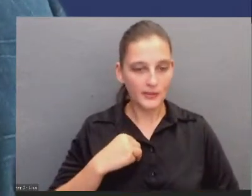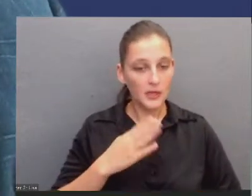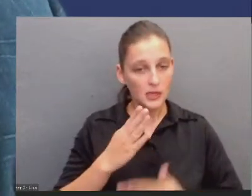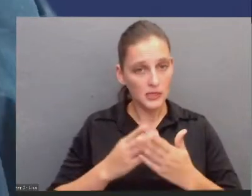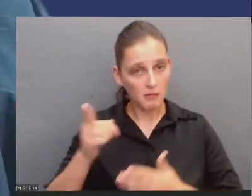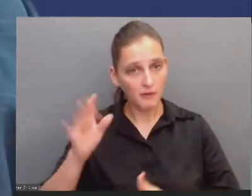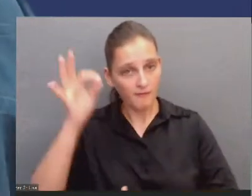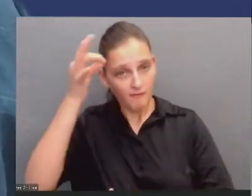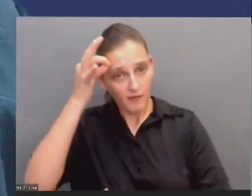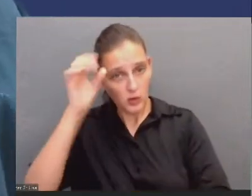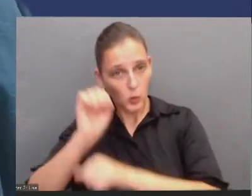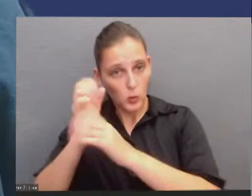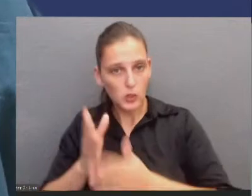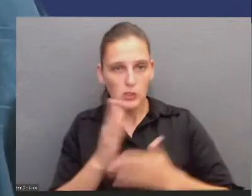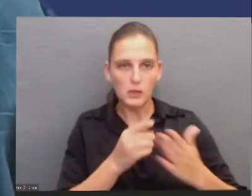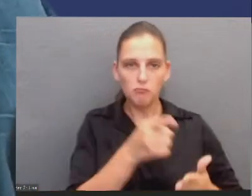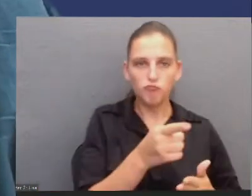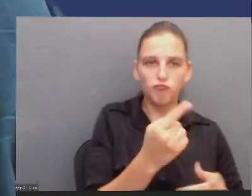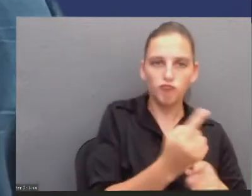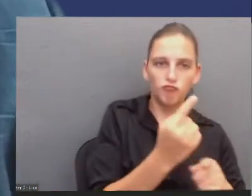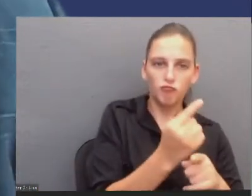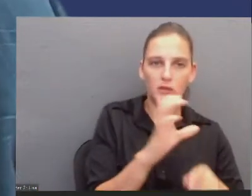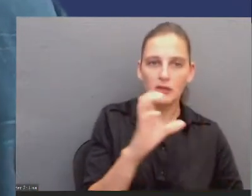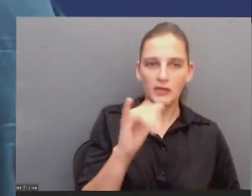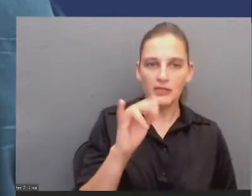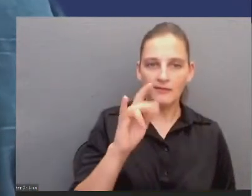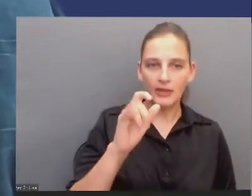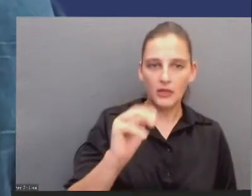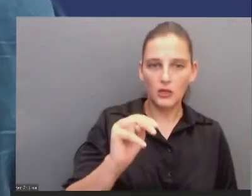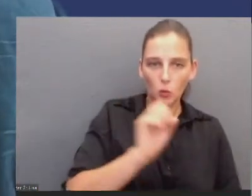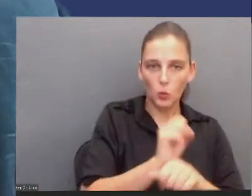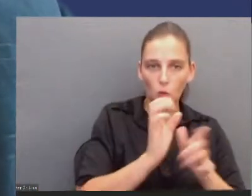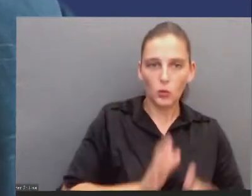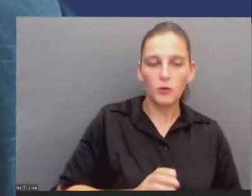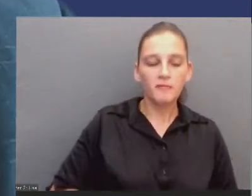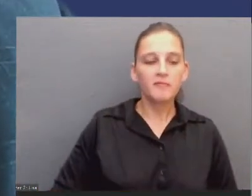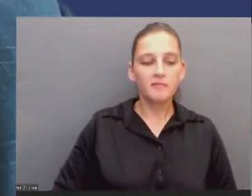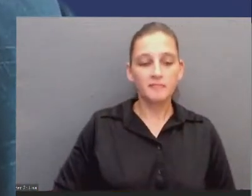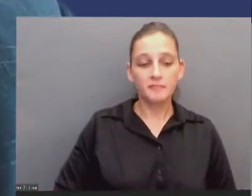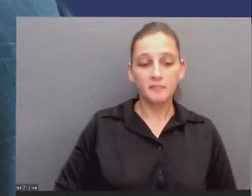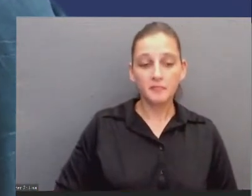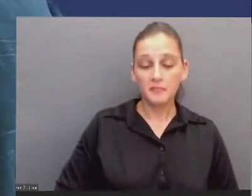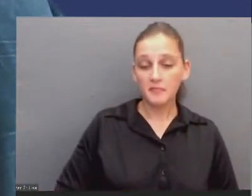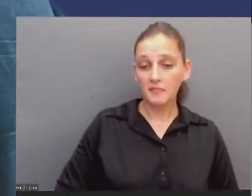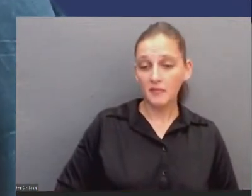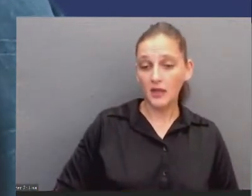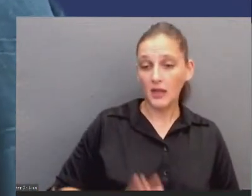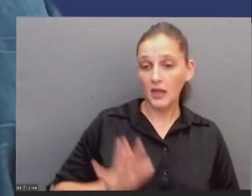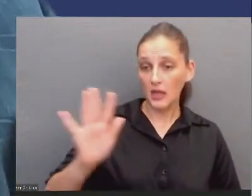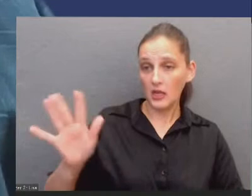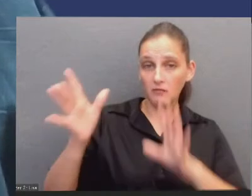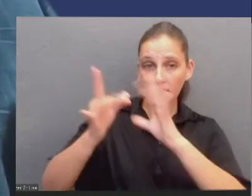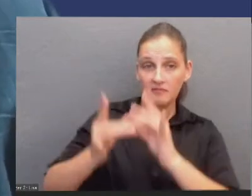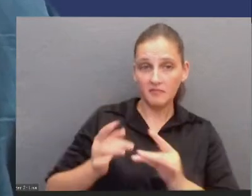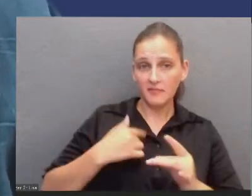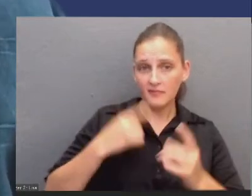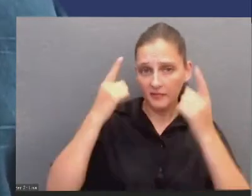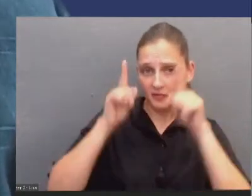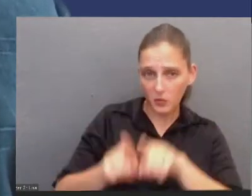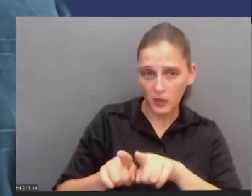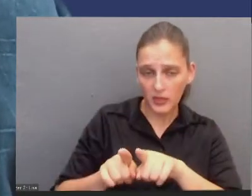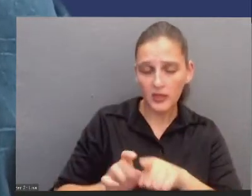federal sector. One thing I want to bring up, because I agree with all of course what we've come up with, but in priority